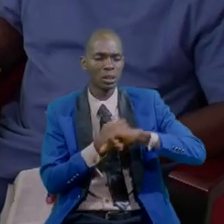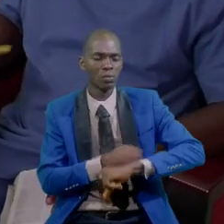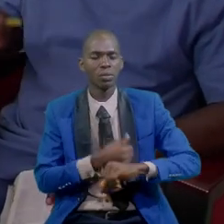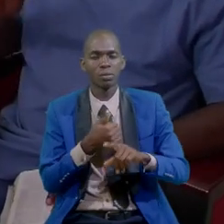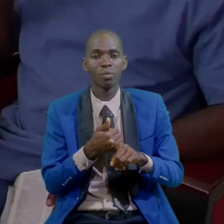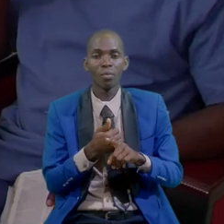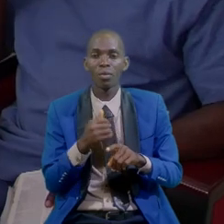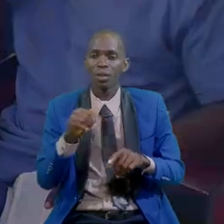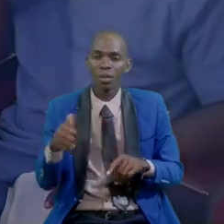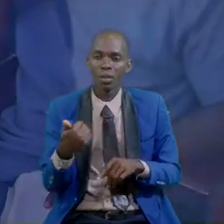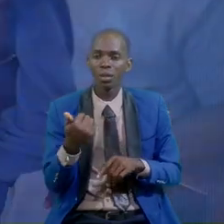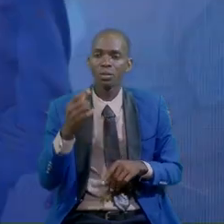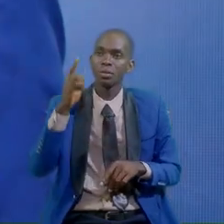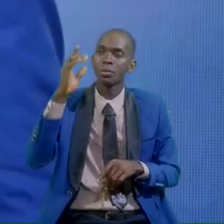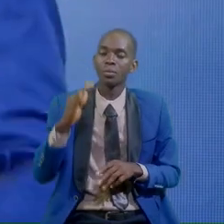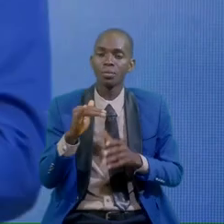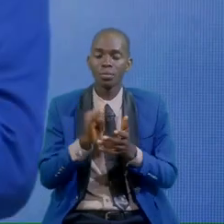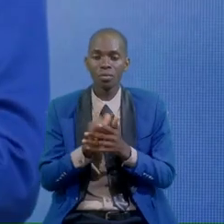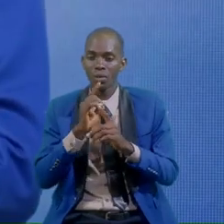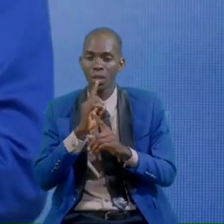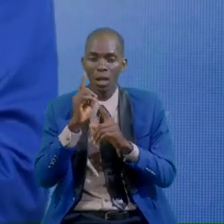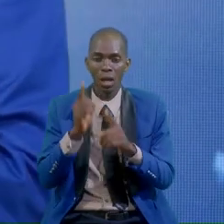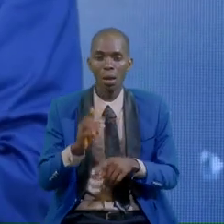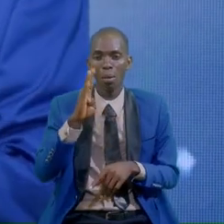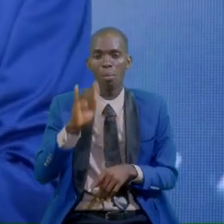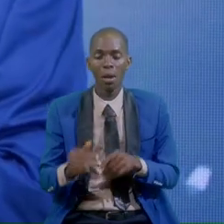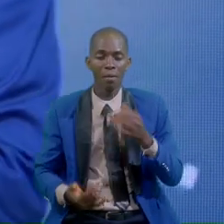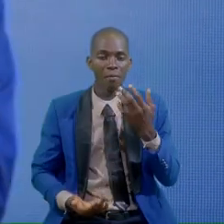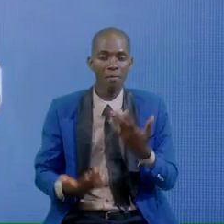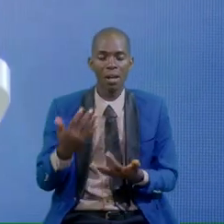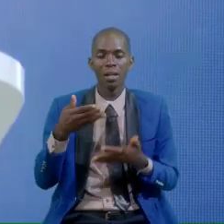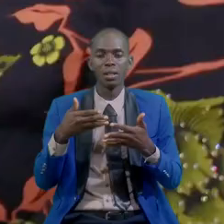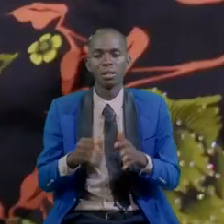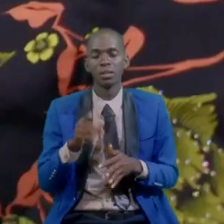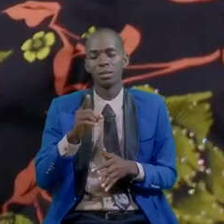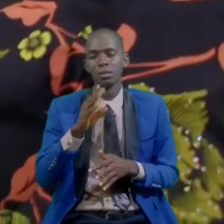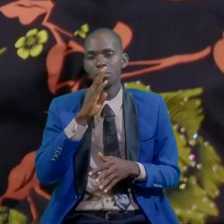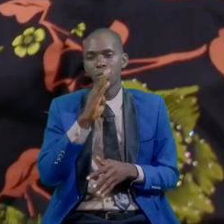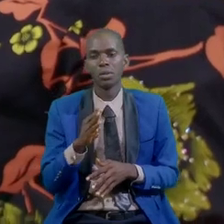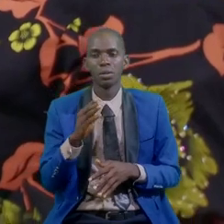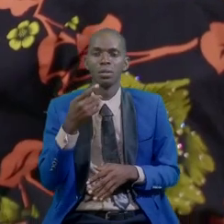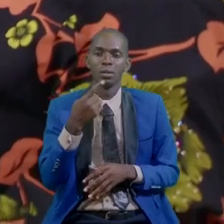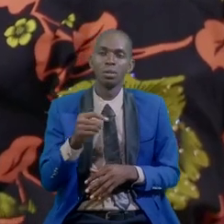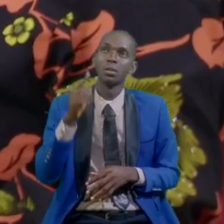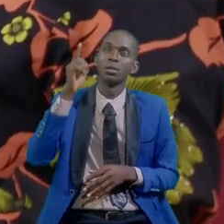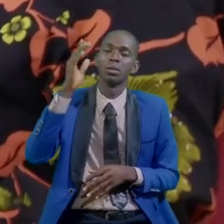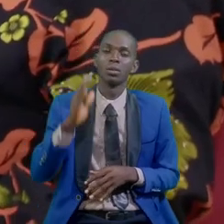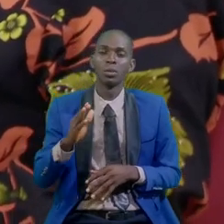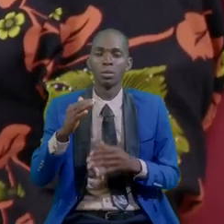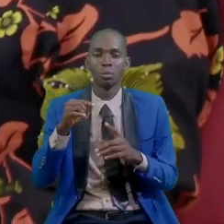by fire, let him be the God. There are three things we're looking at here. Number